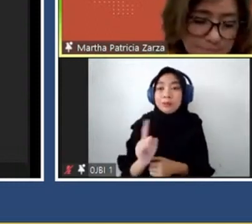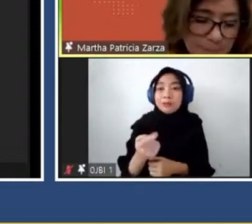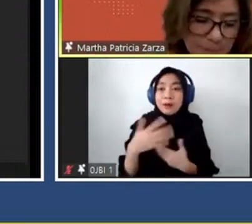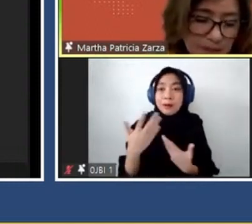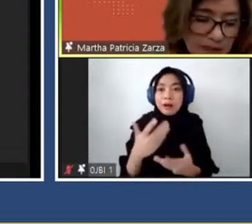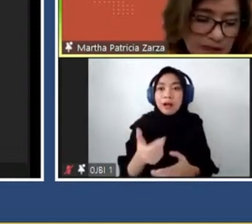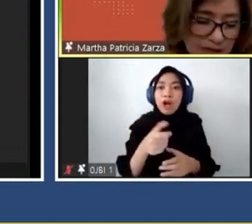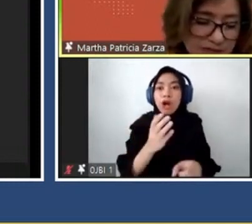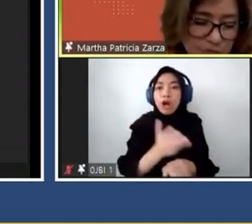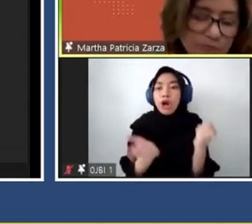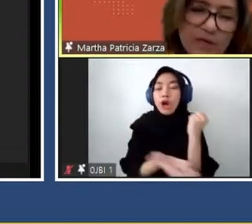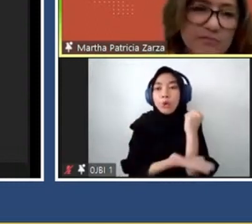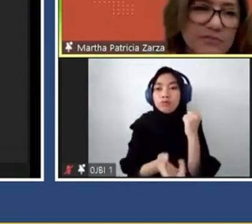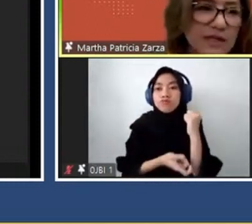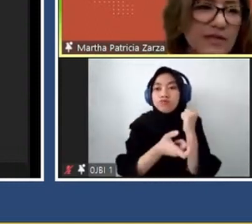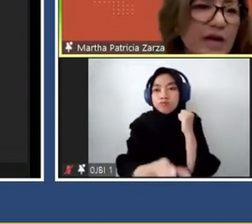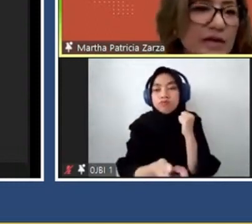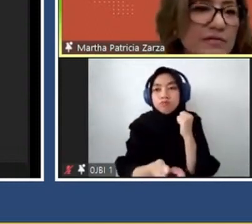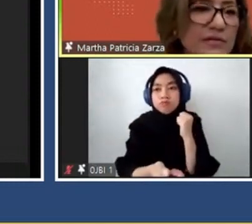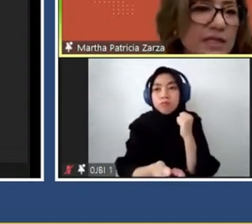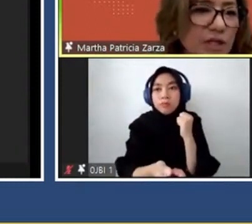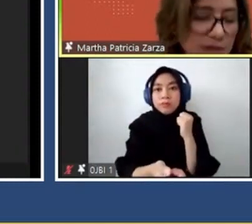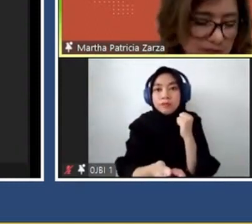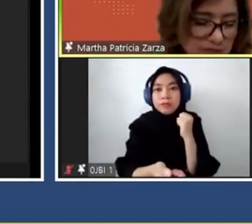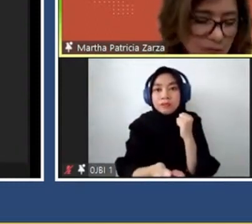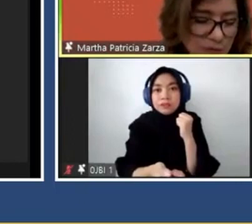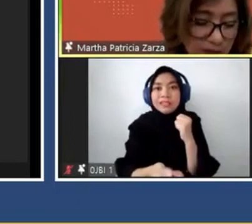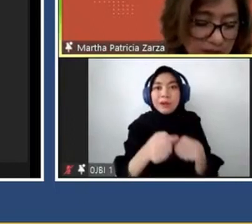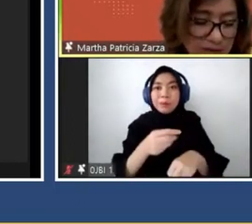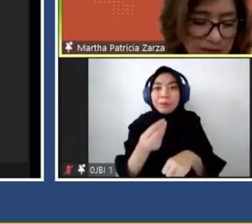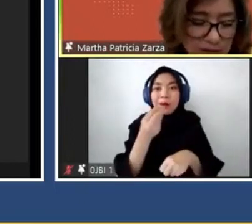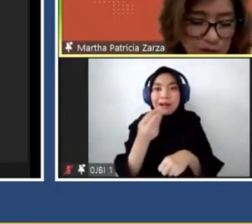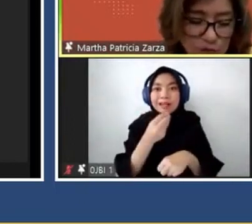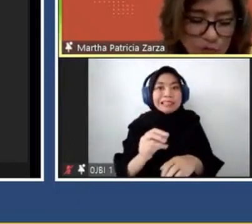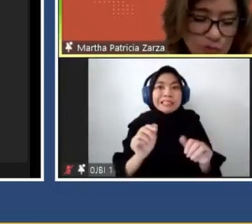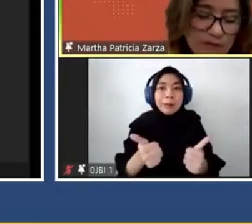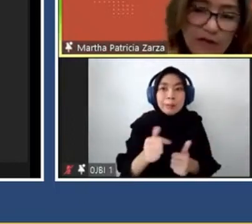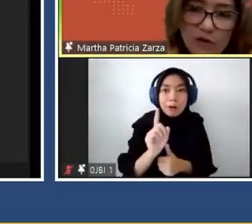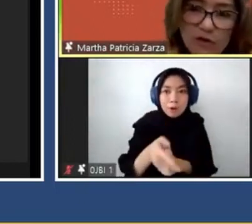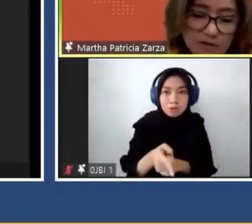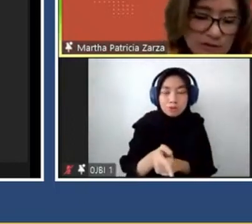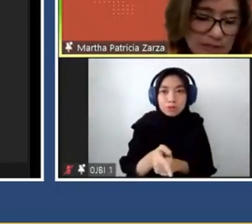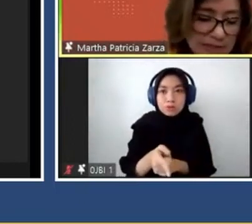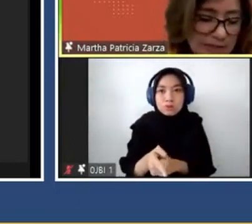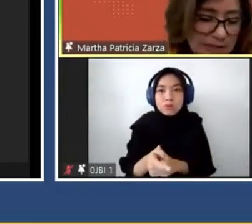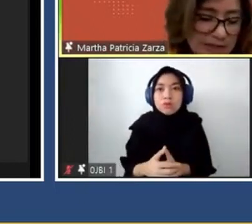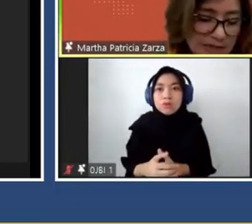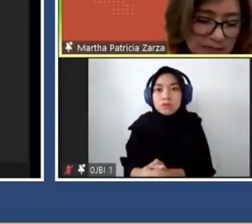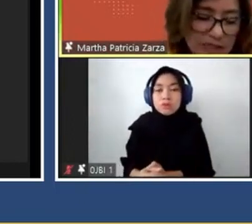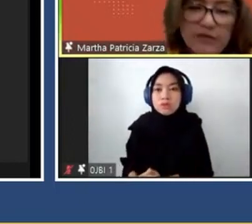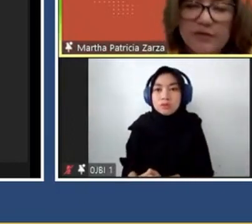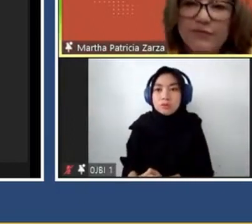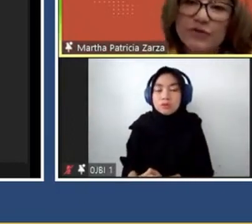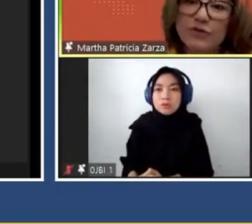p.m. has to be ready, the fire in here has to be ready to cook the corn that